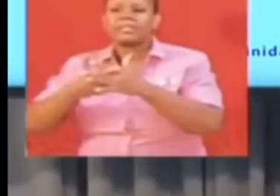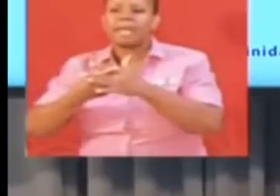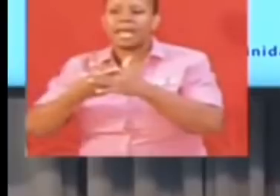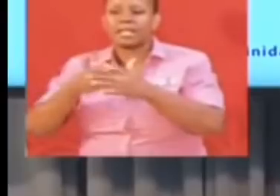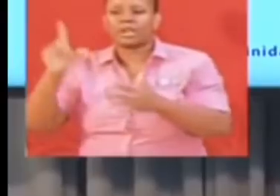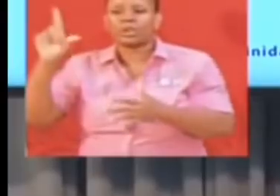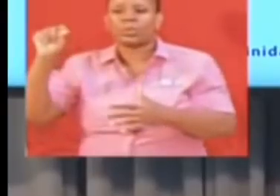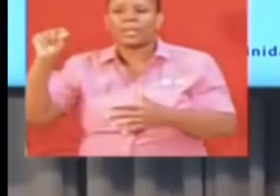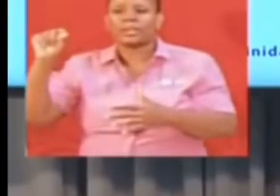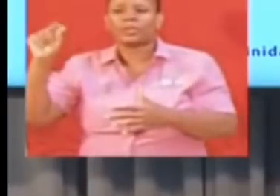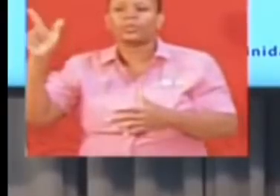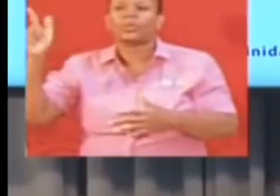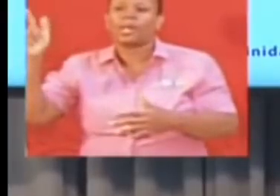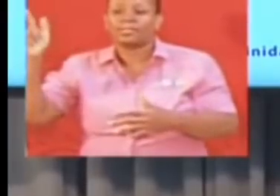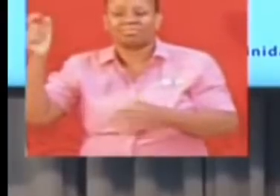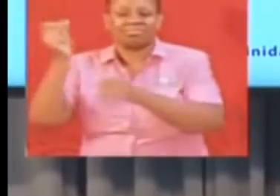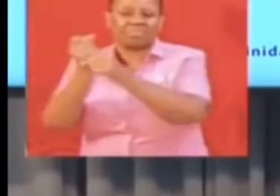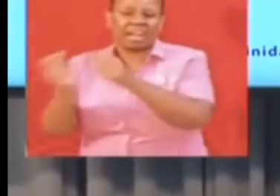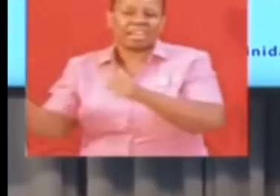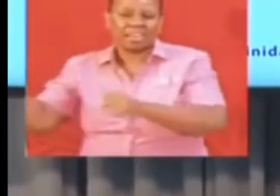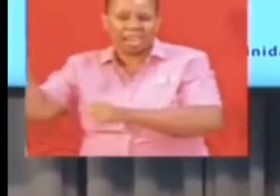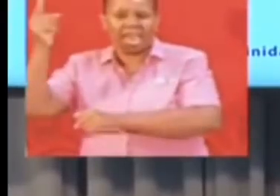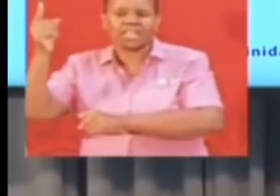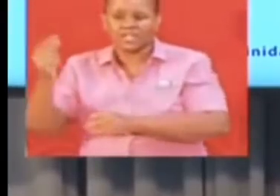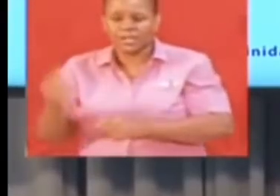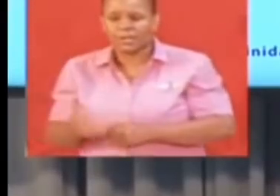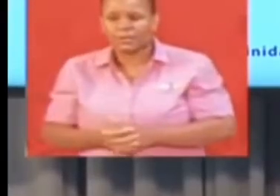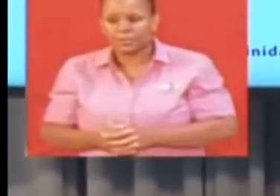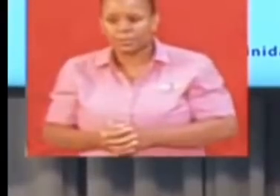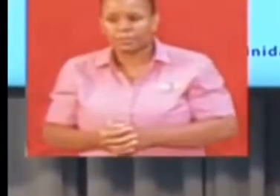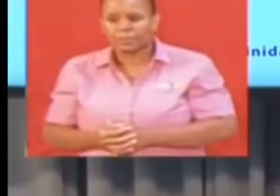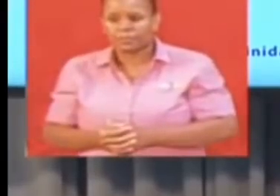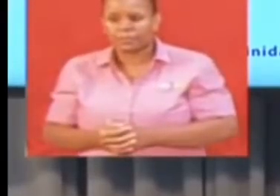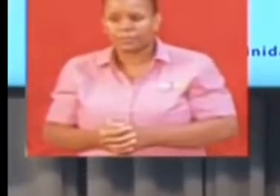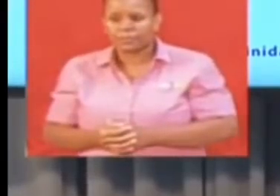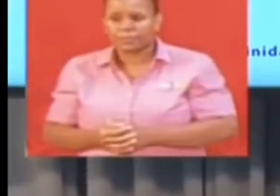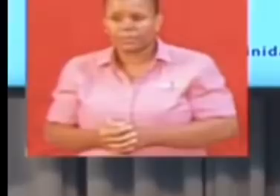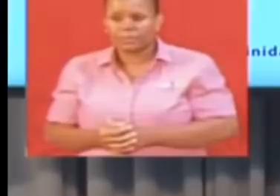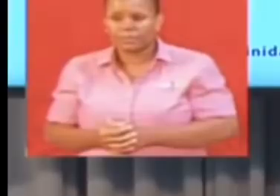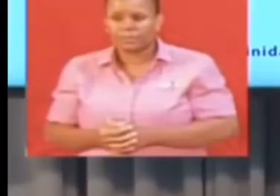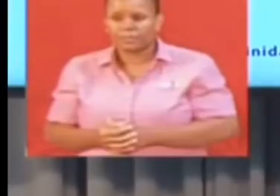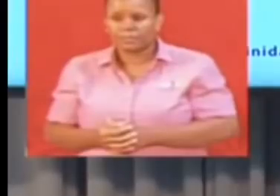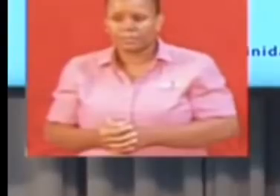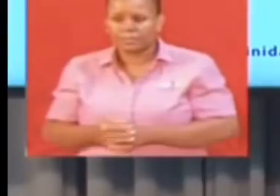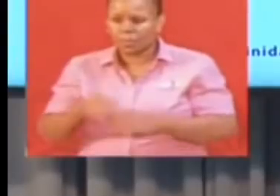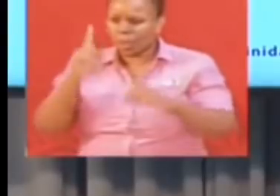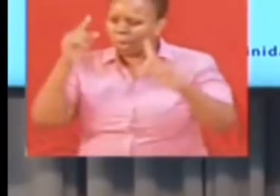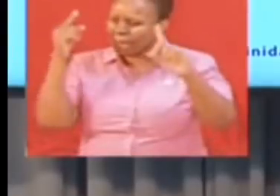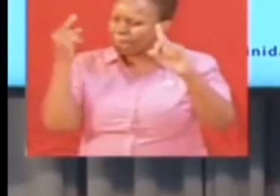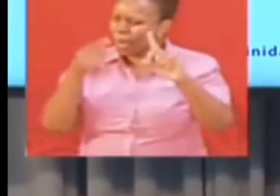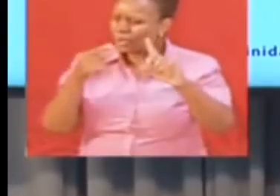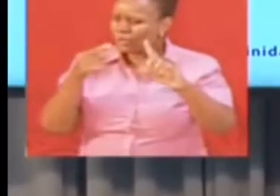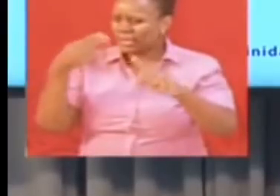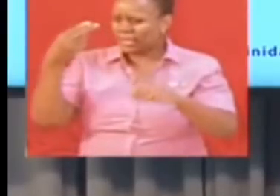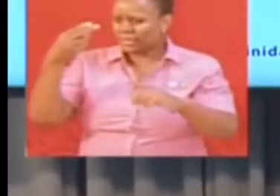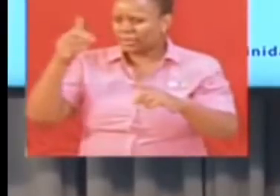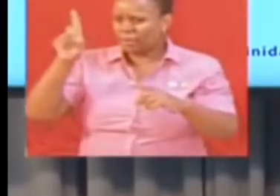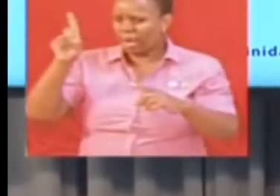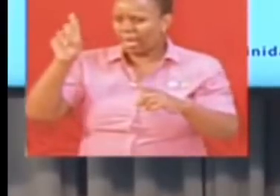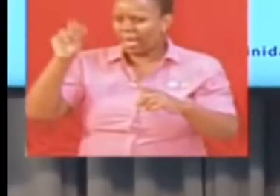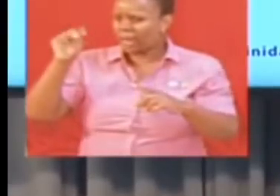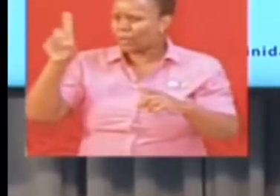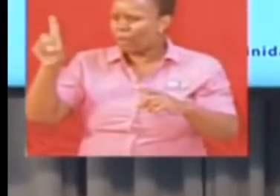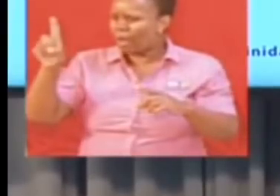year. The H1N1 vaccine protects you against the H1N1 virus and not the common